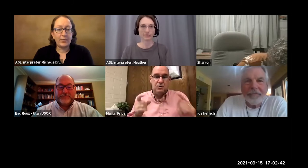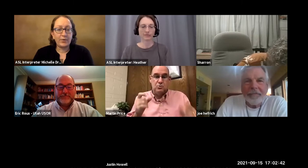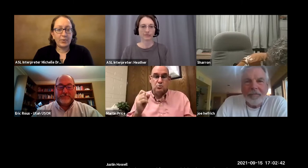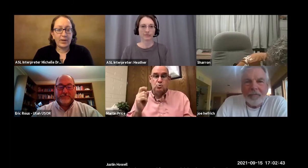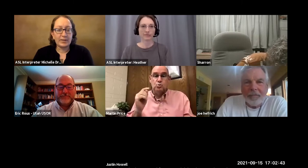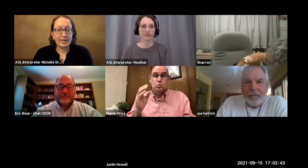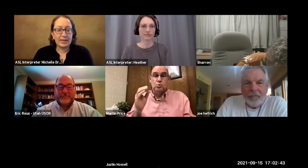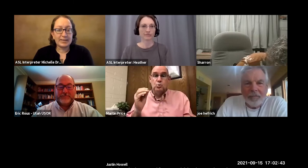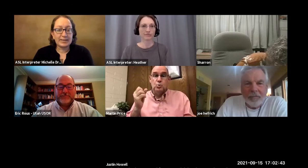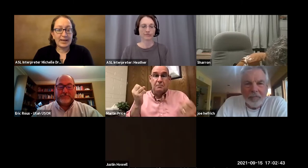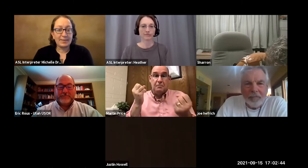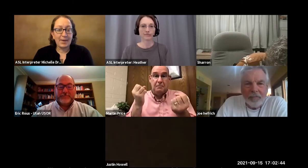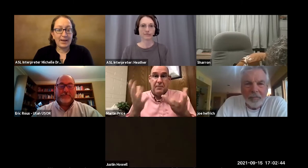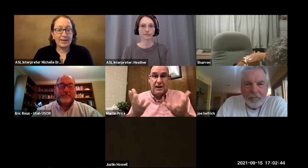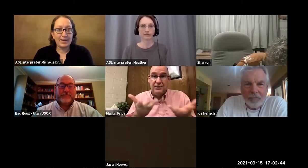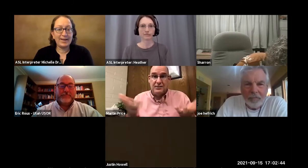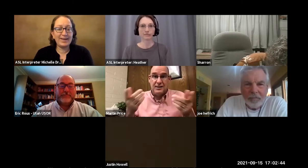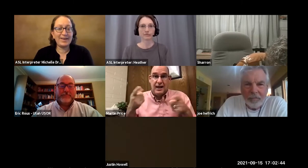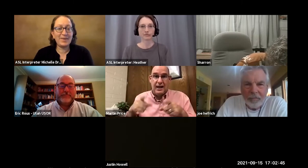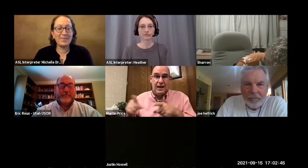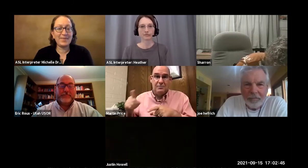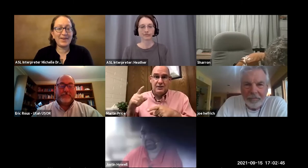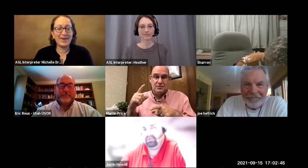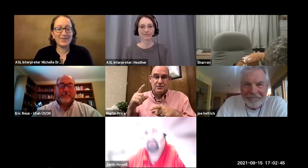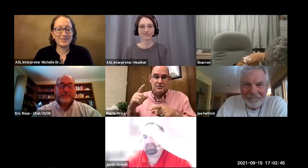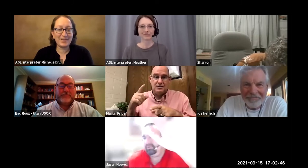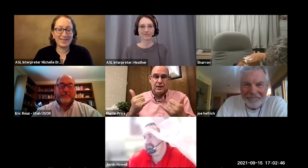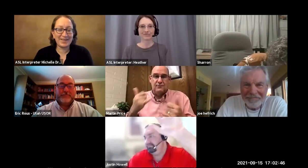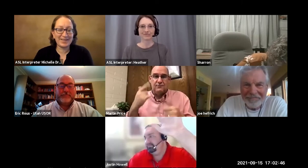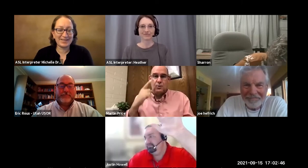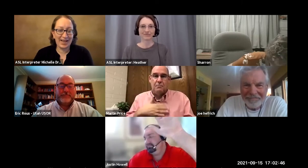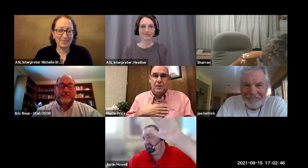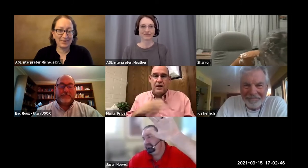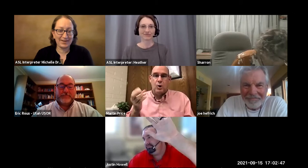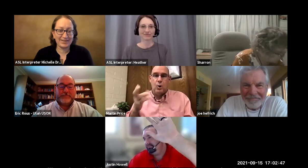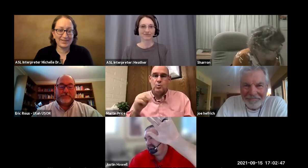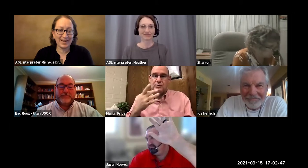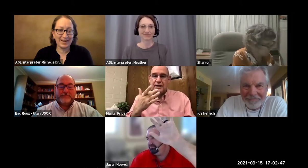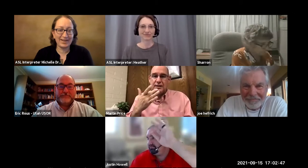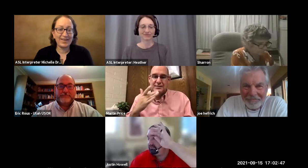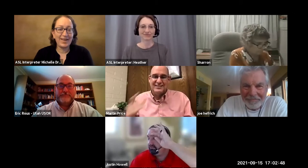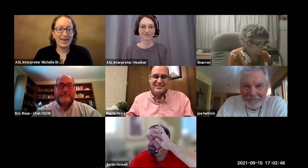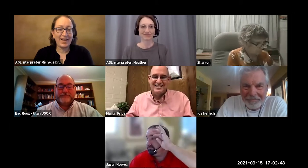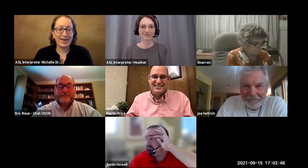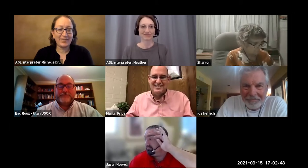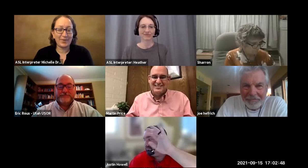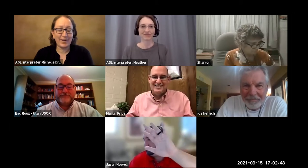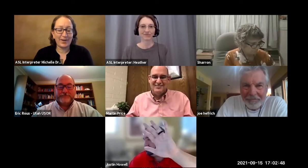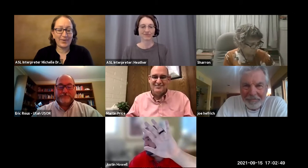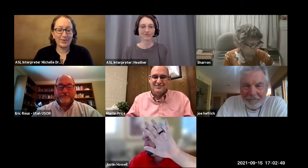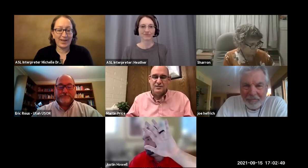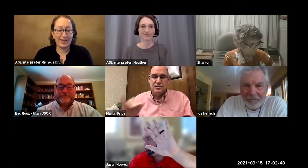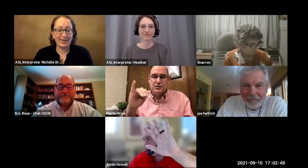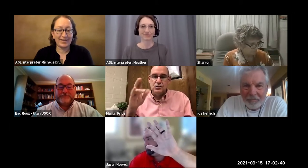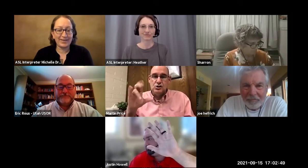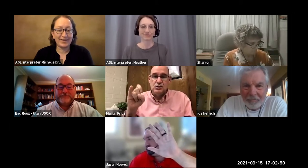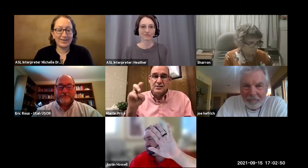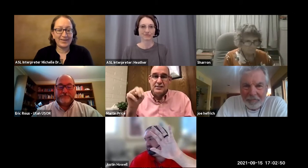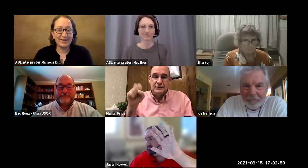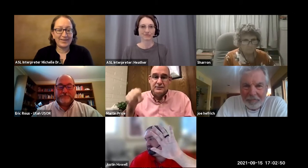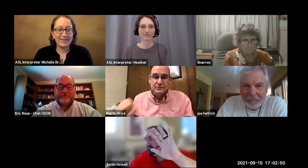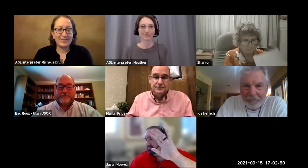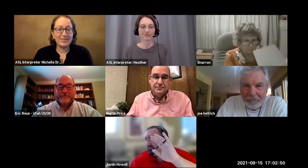I don't know if your Wednesday is like mine, but there are too many things happening today for my own